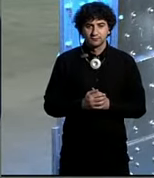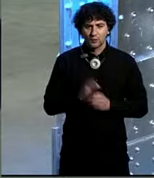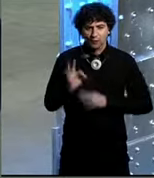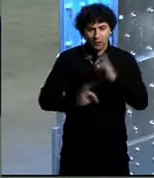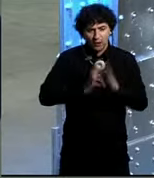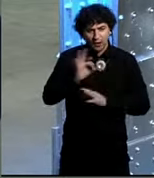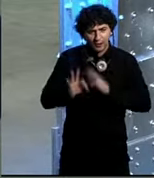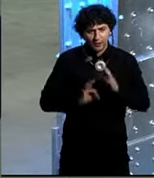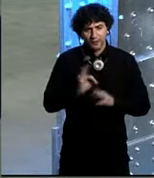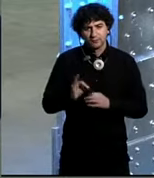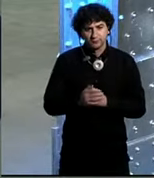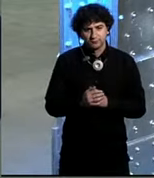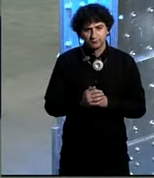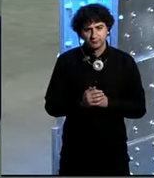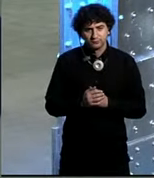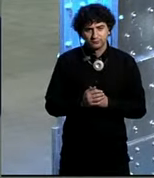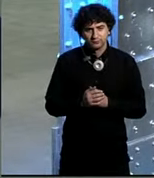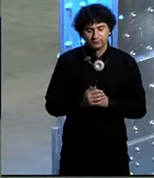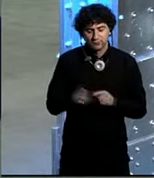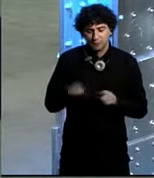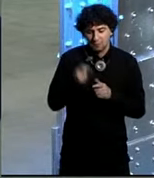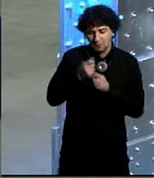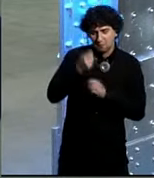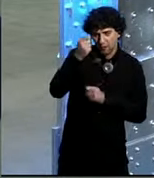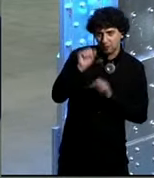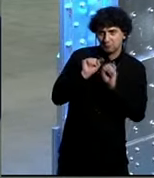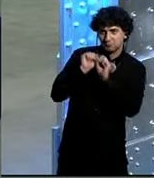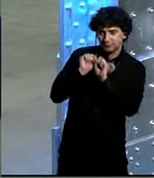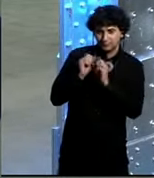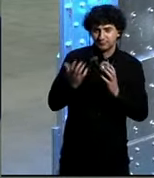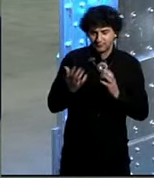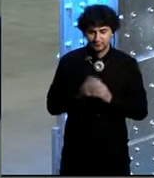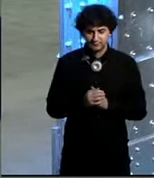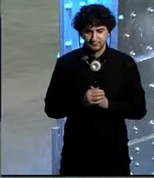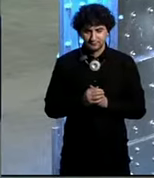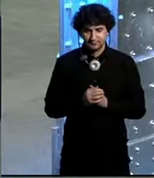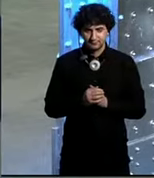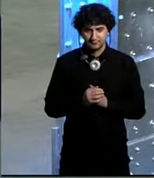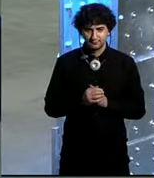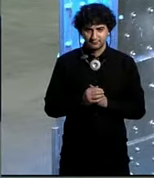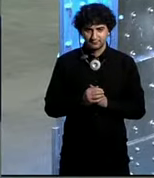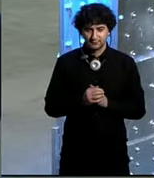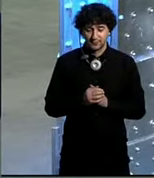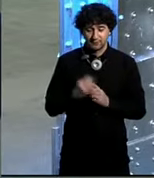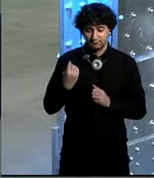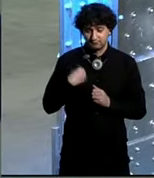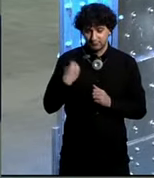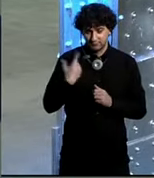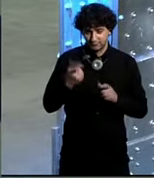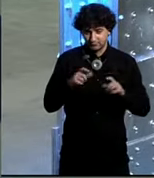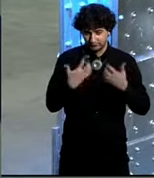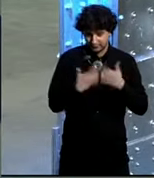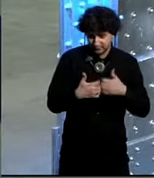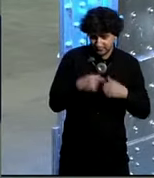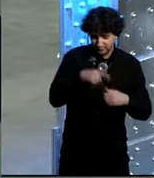to transmedia suggestions. But I concur that it's not, in the entertainment industry, transmedia has been used